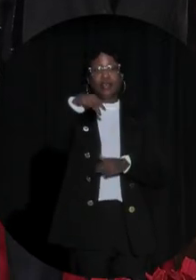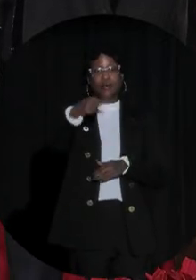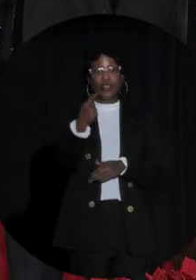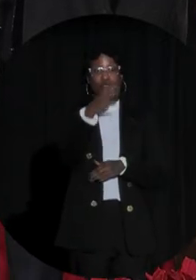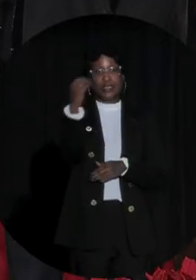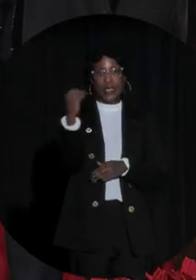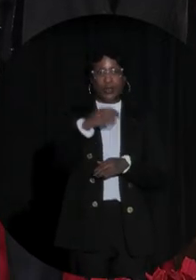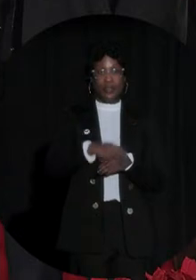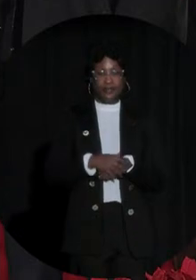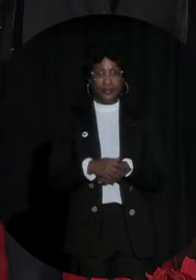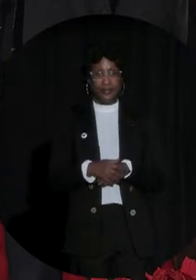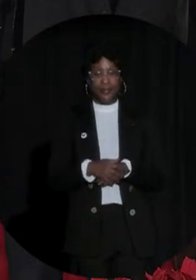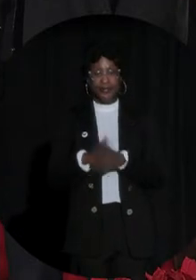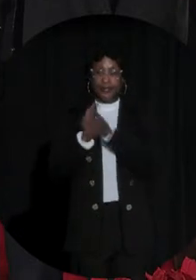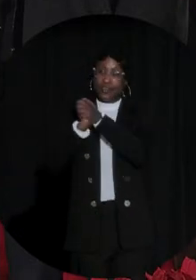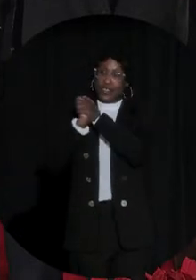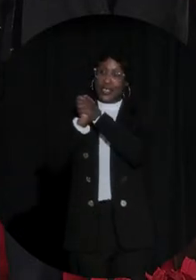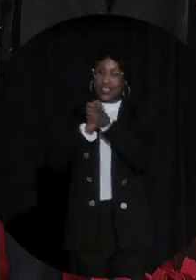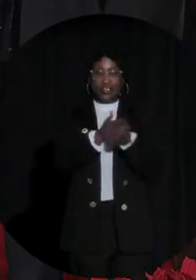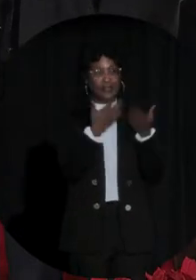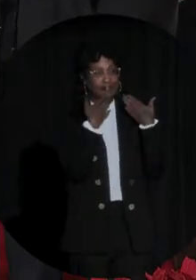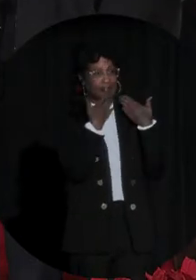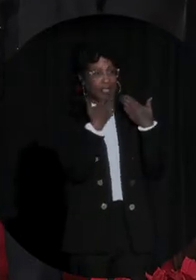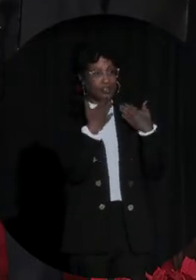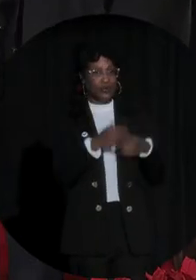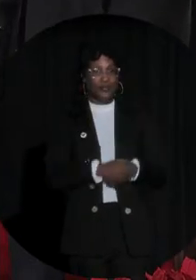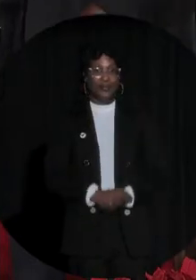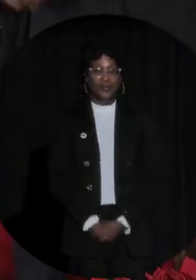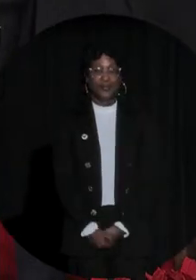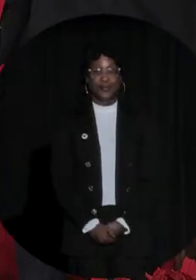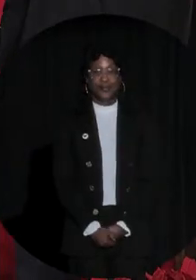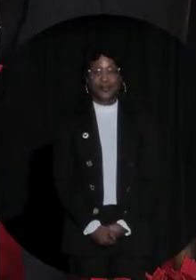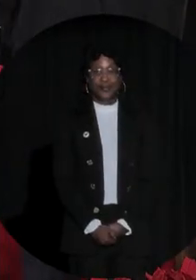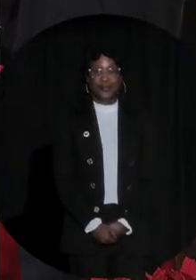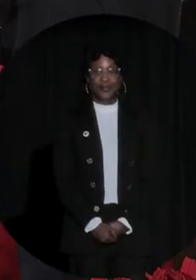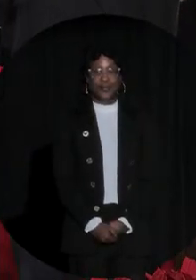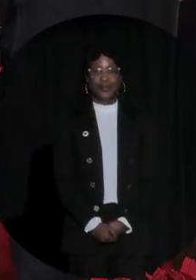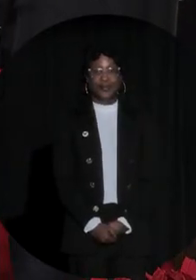of Prince George's County. Congratulations. Thank you. Yeah.